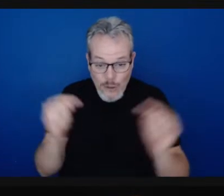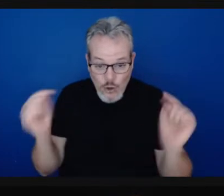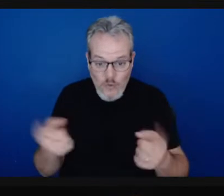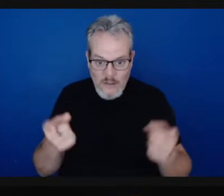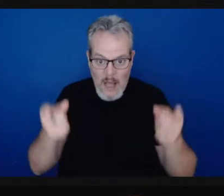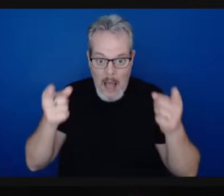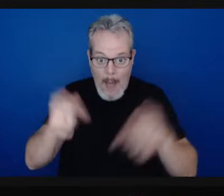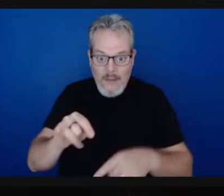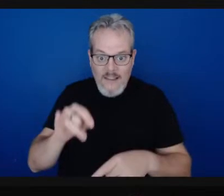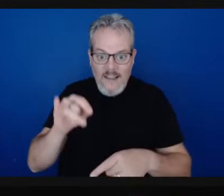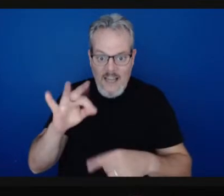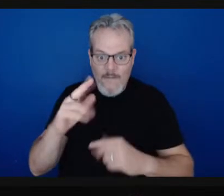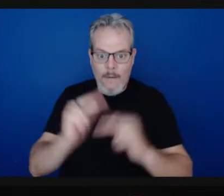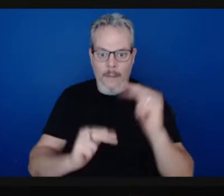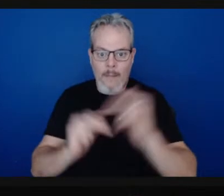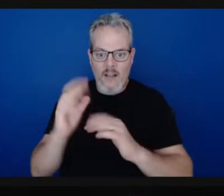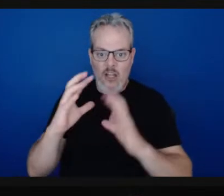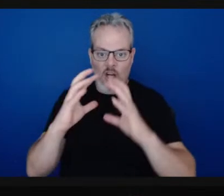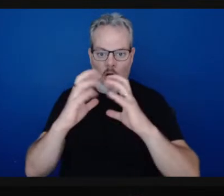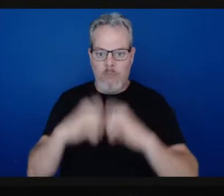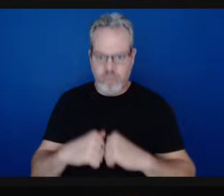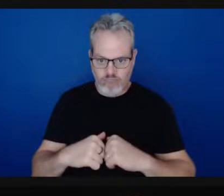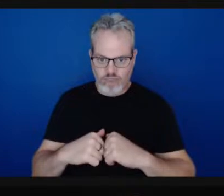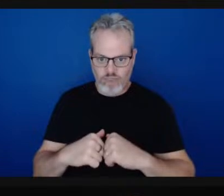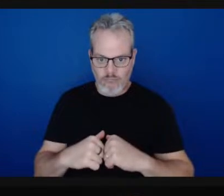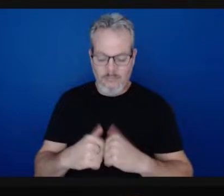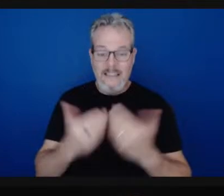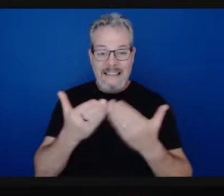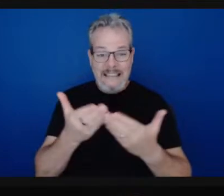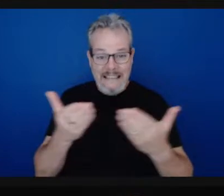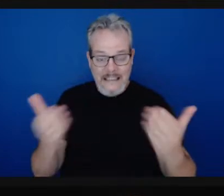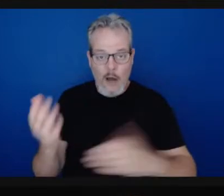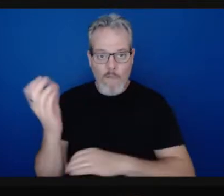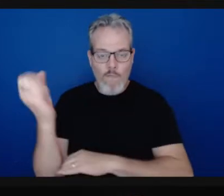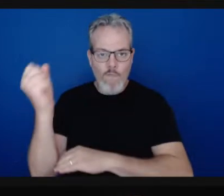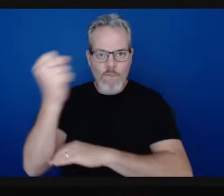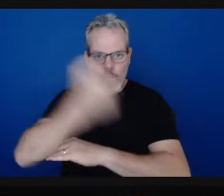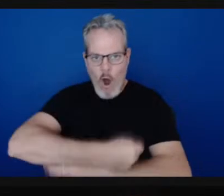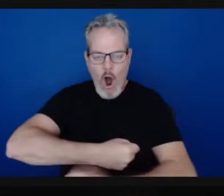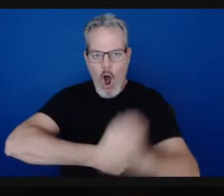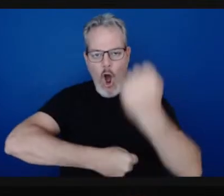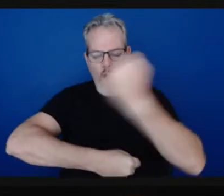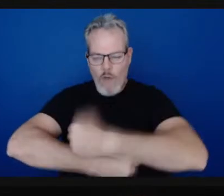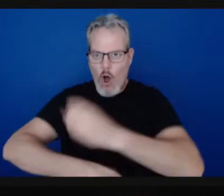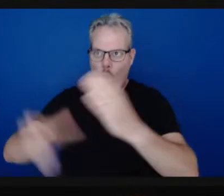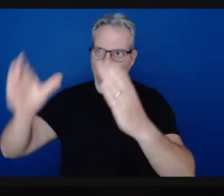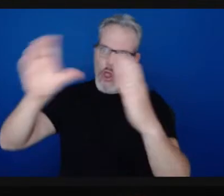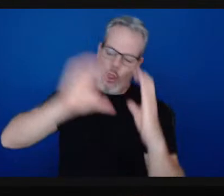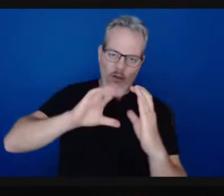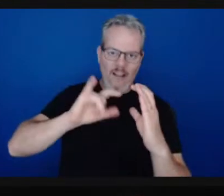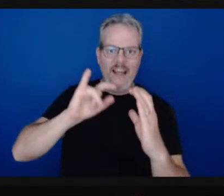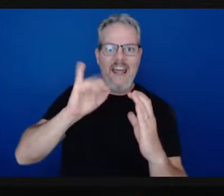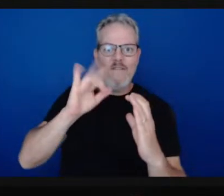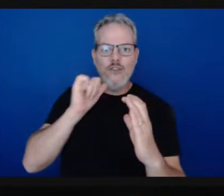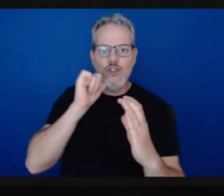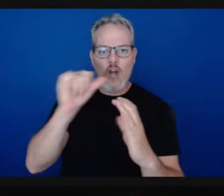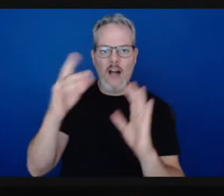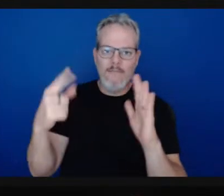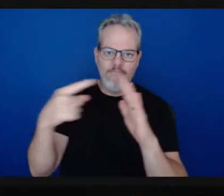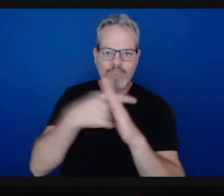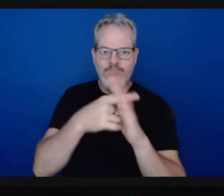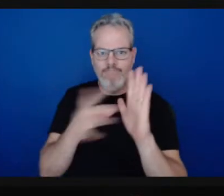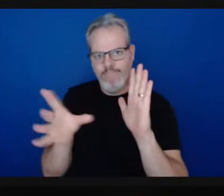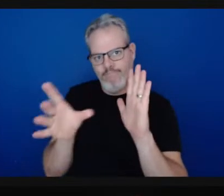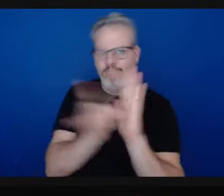you is stuff falling on you from your own shelves, your own furniture that's not attached to the wall, that kind of thing.